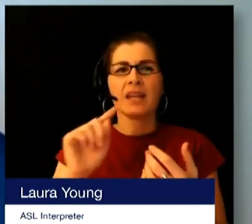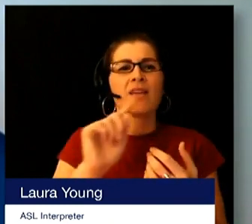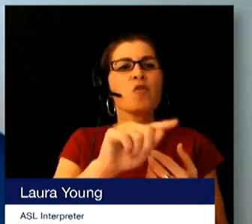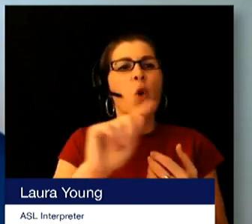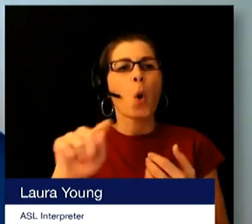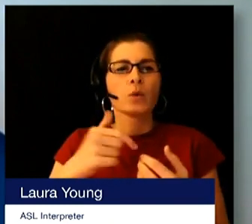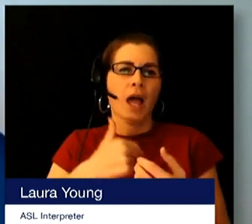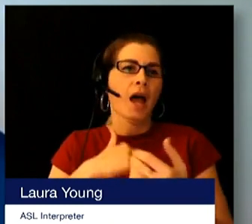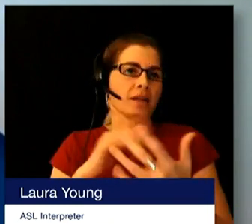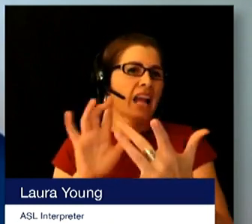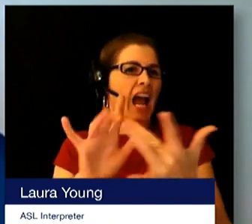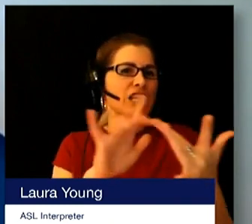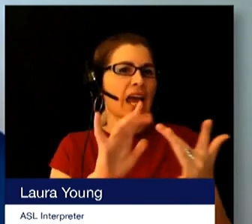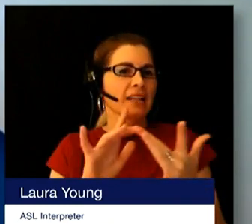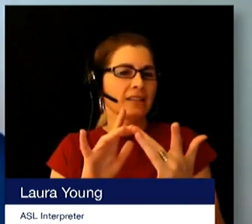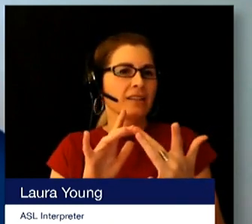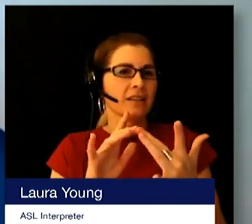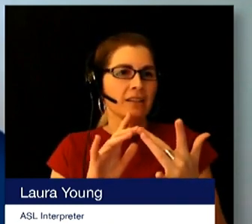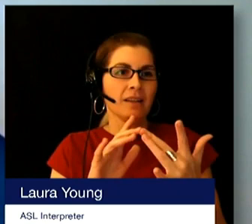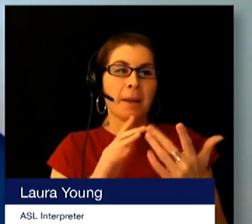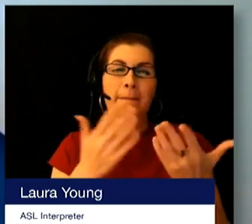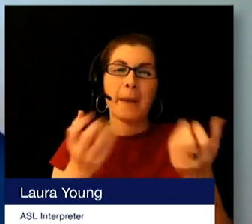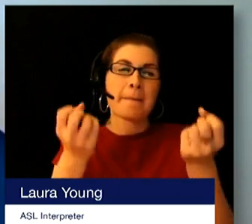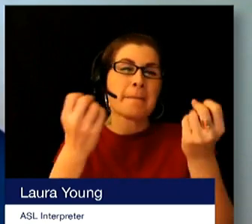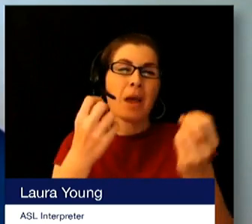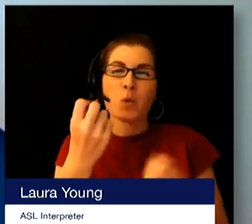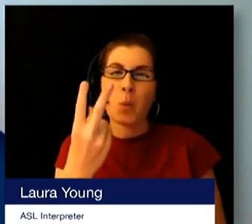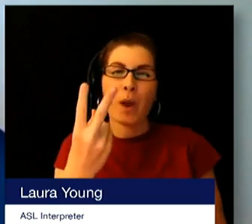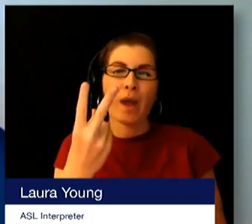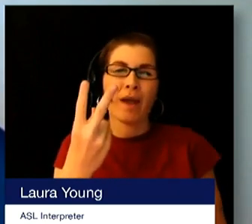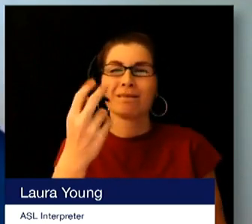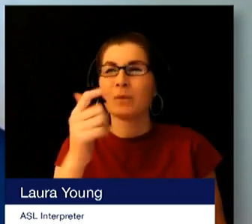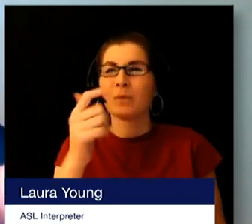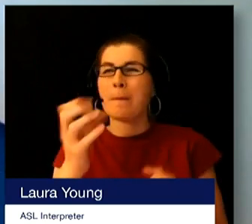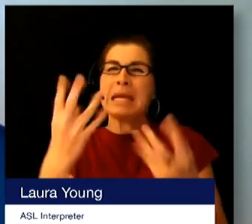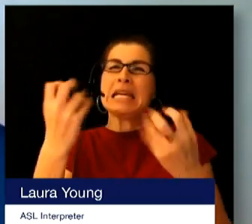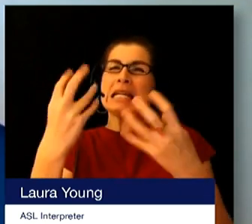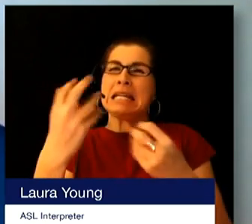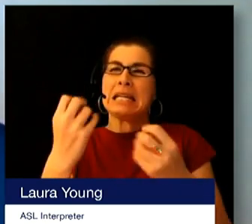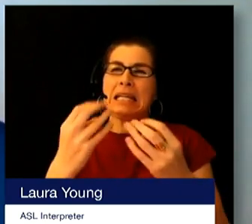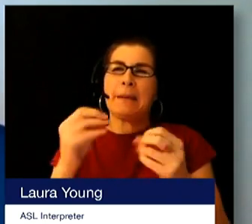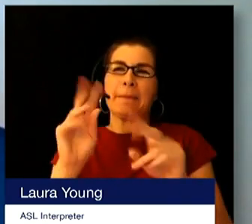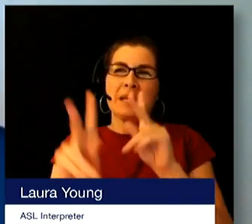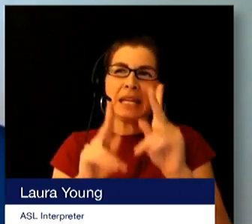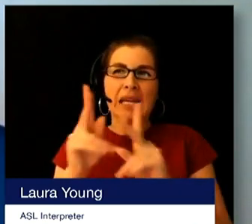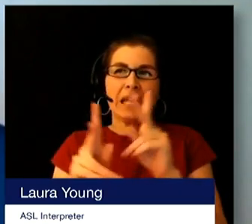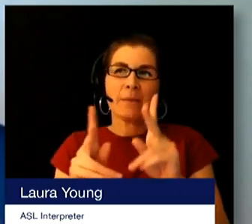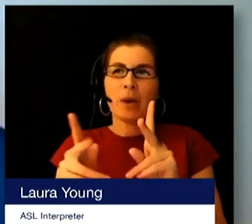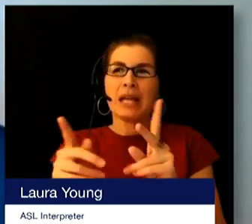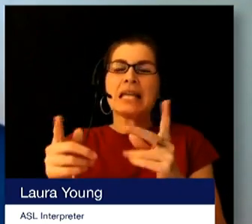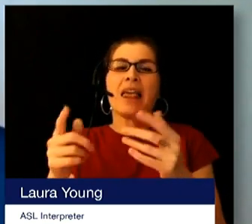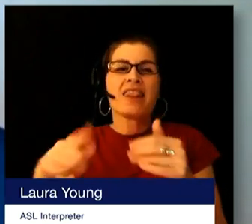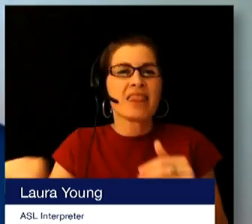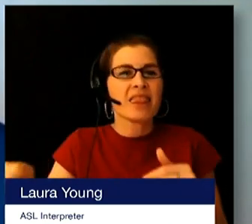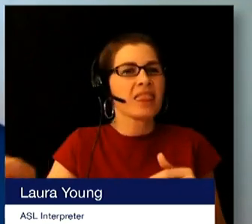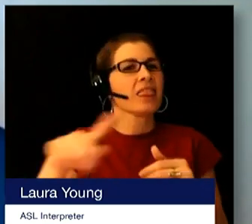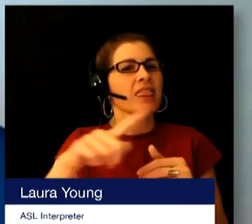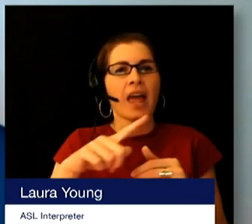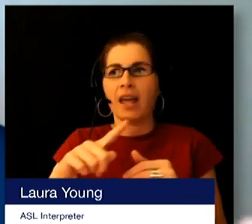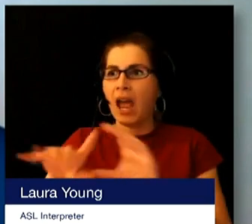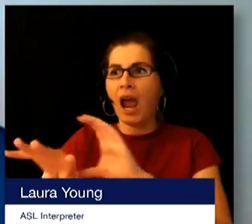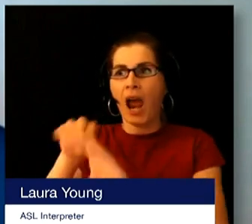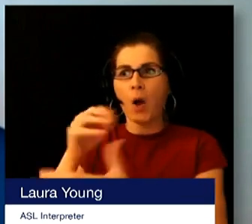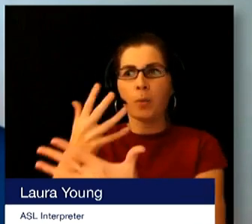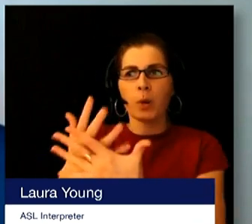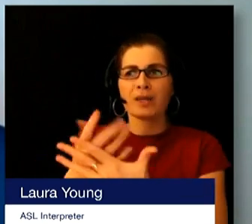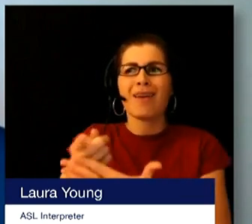President Barack Obama let out, dozens and dozens of individuals, and they're all still out. They're all doing amazing things for